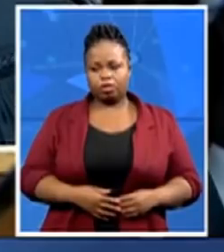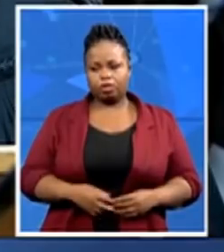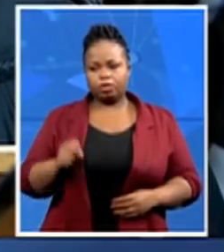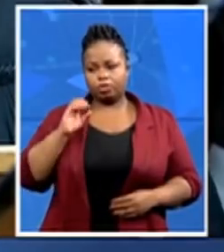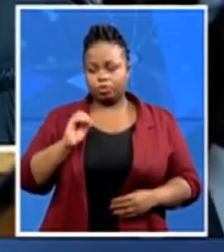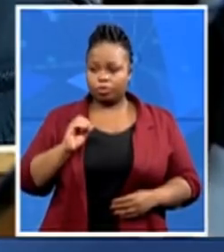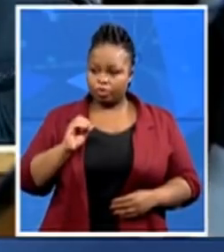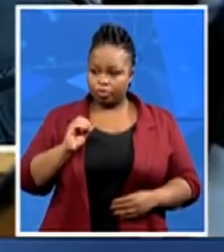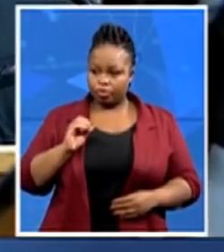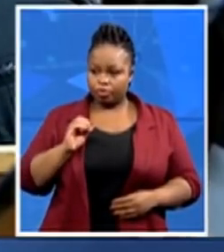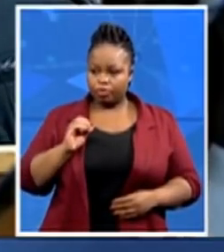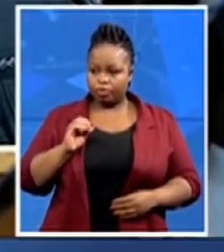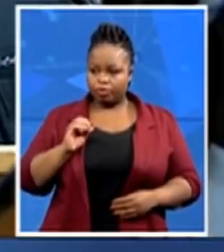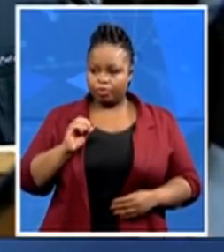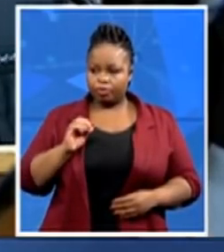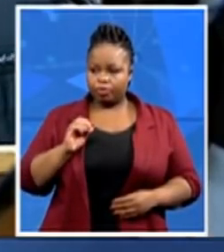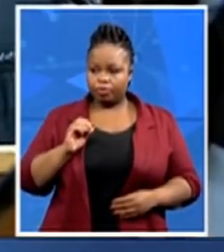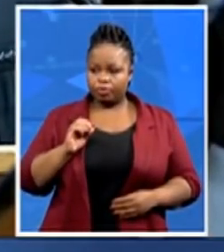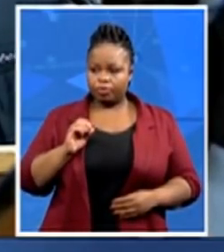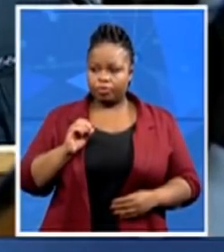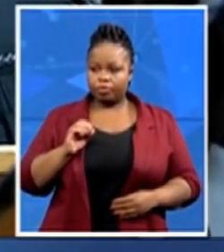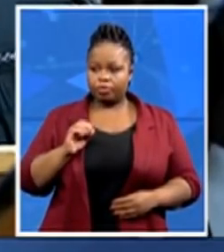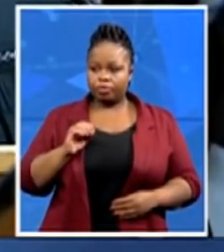case must be,